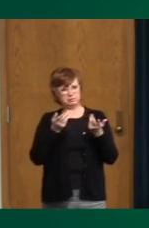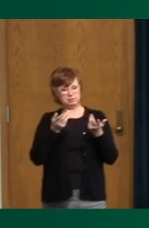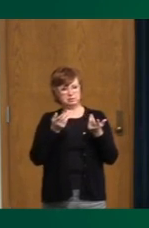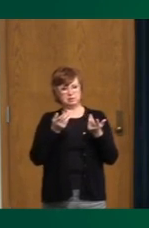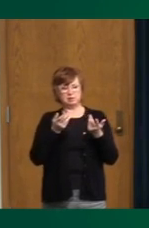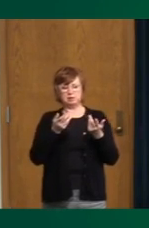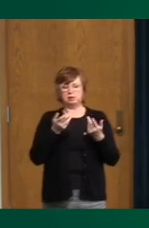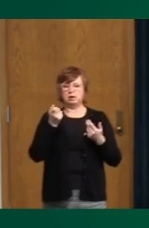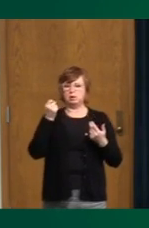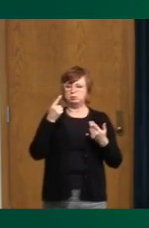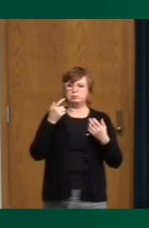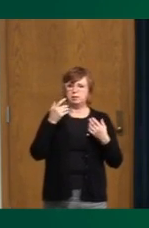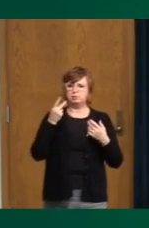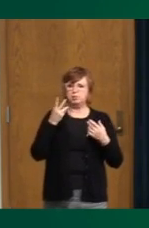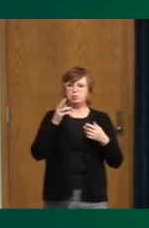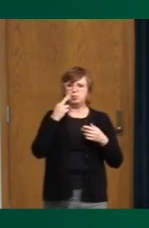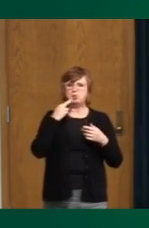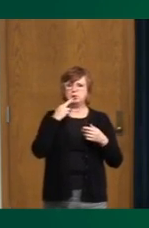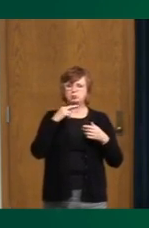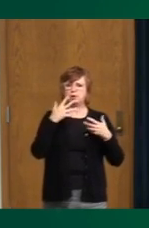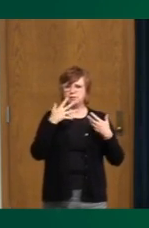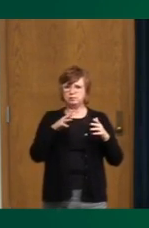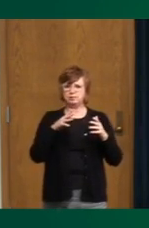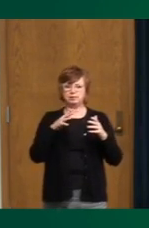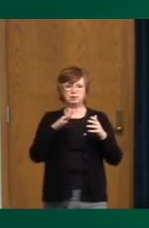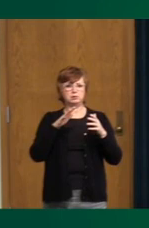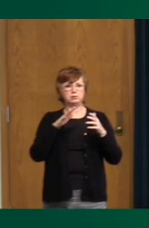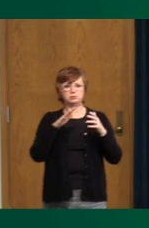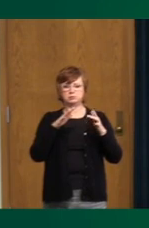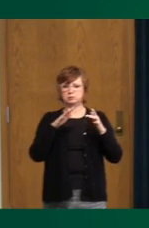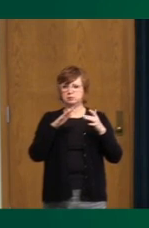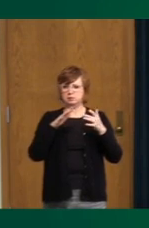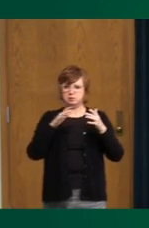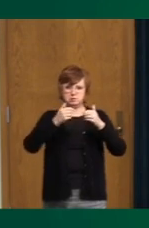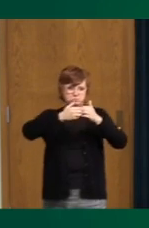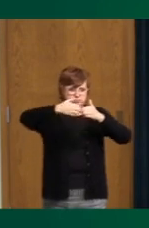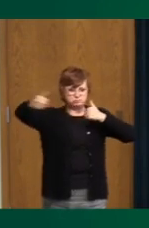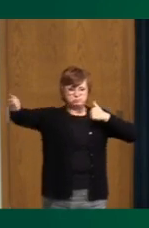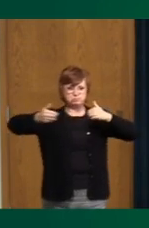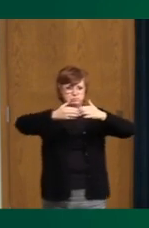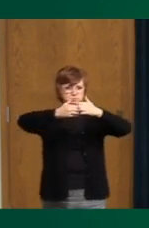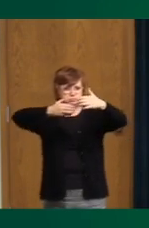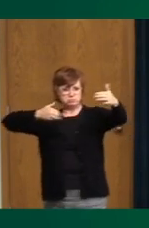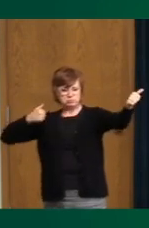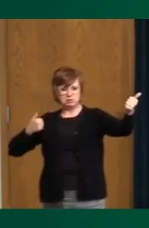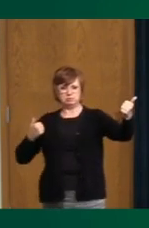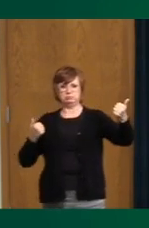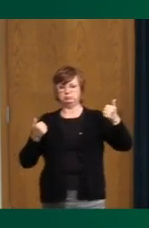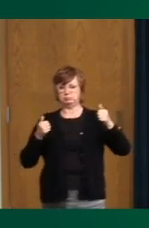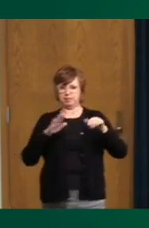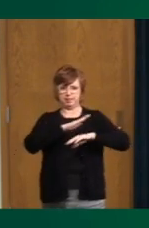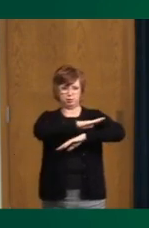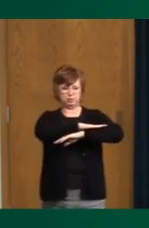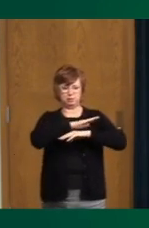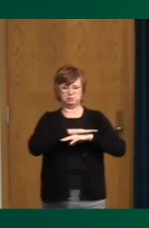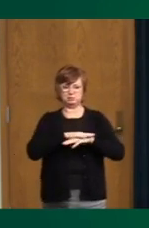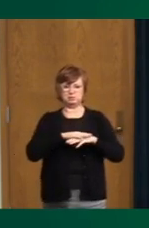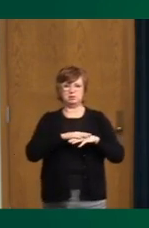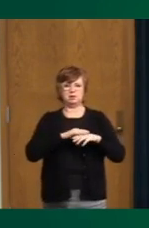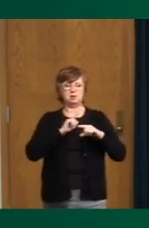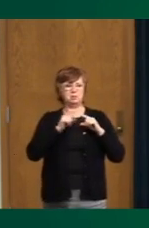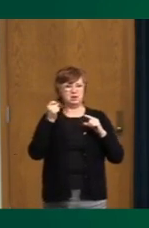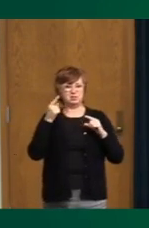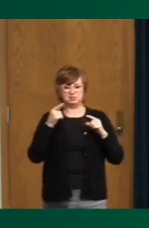density setting, which was as per the guidelines. Some have looked at that, and over time, I think, don't have that lower density